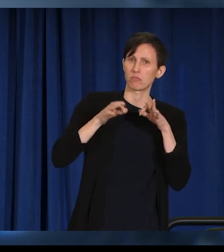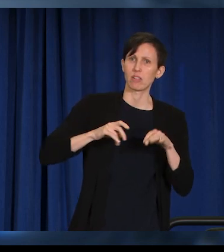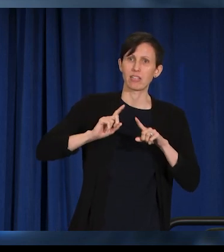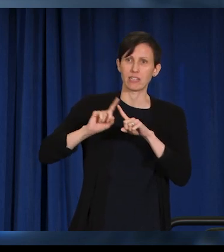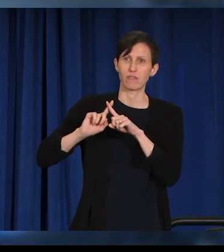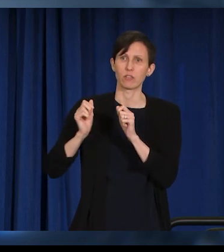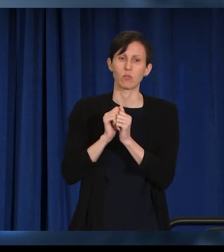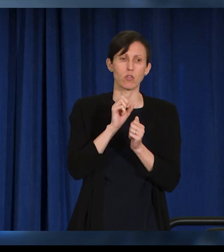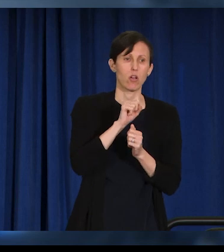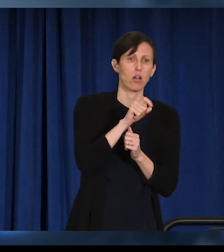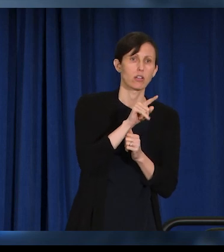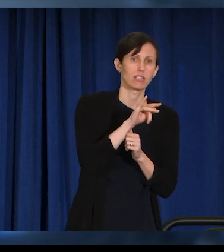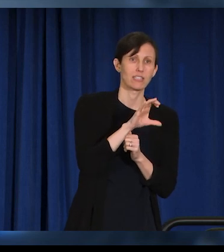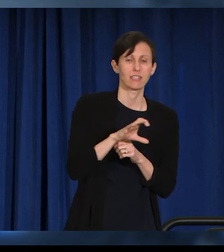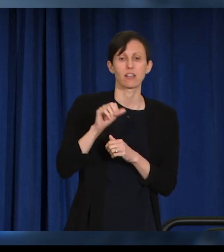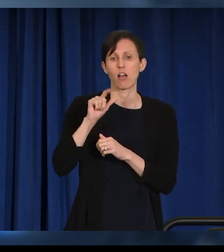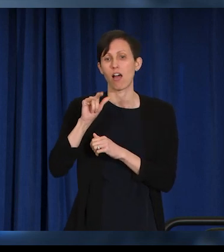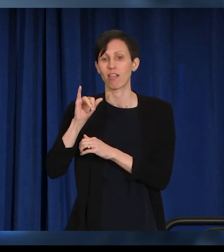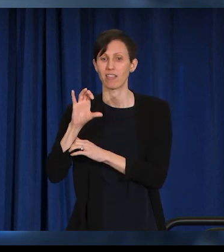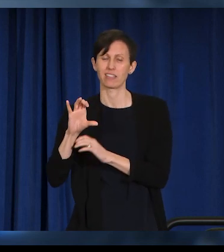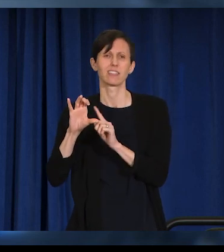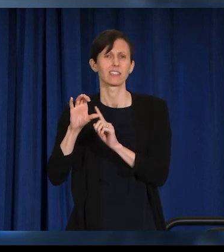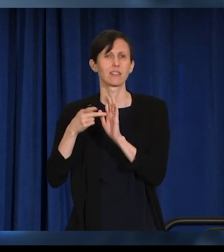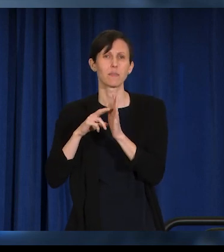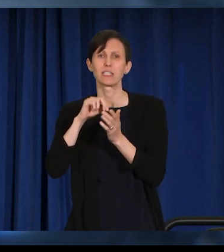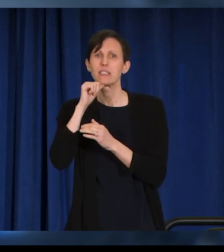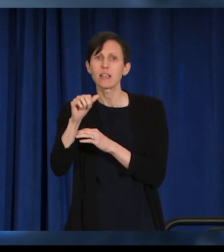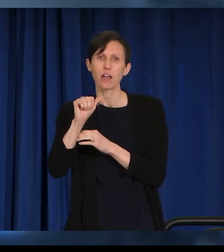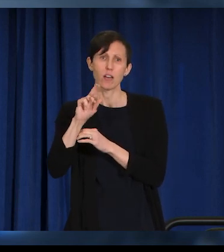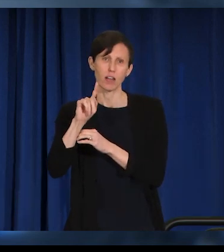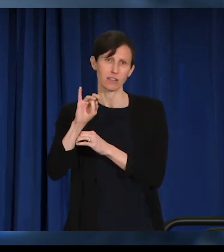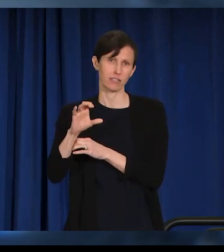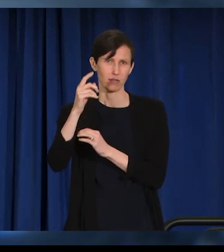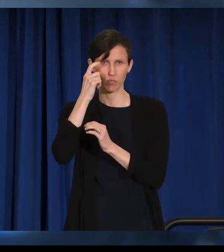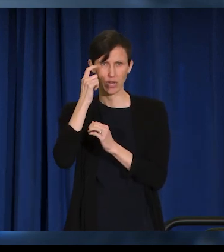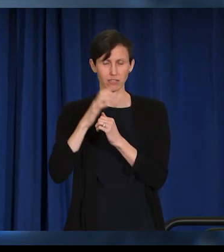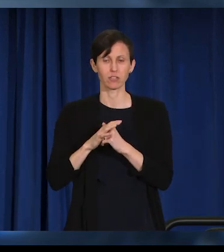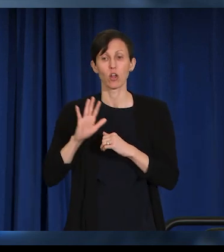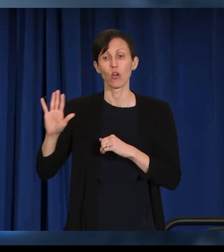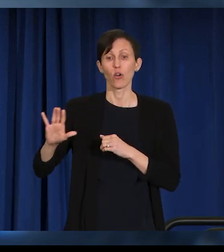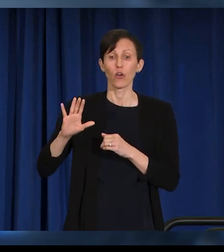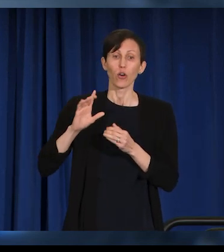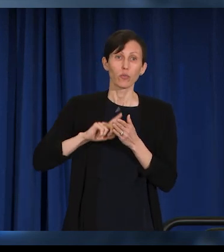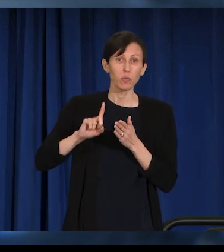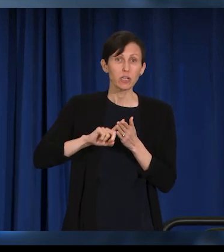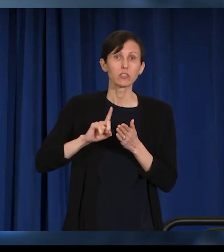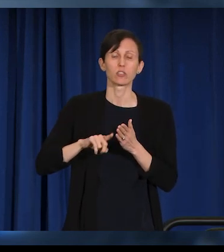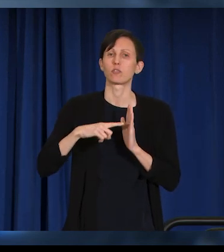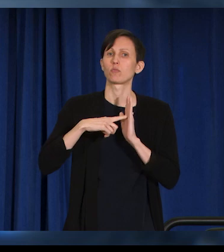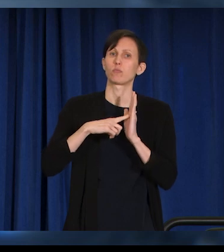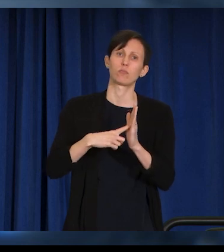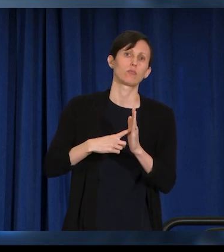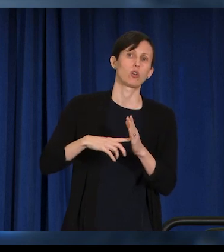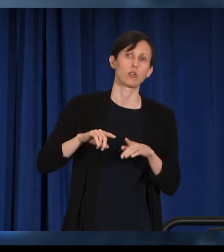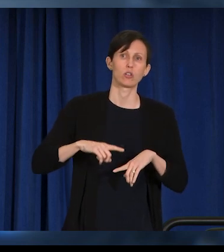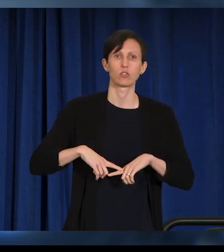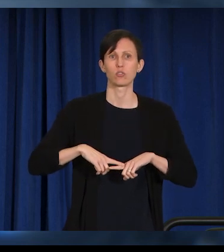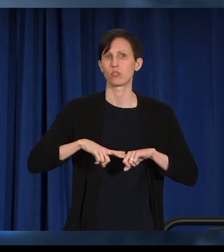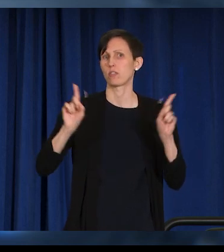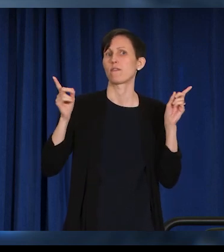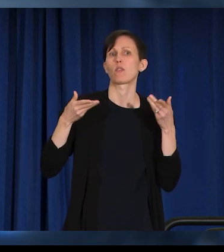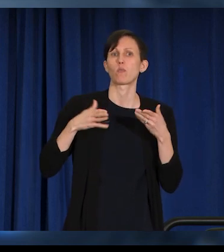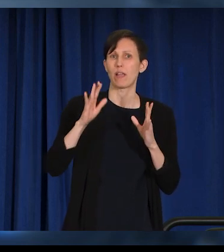between autistic and allistic or non-autistic brains. Her work laid the foundation for a new way of thinking about neurological